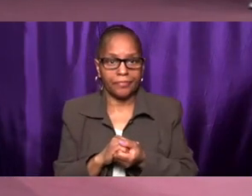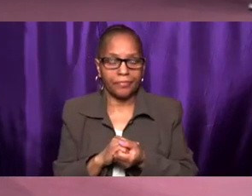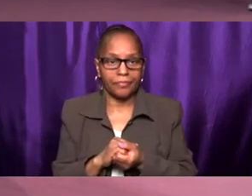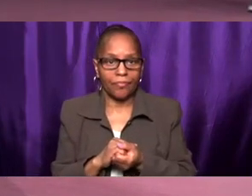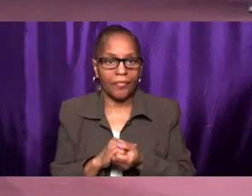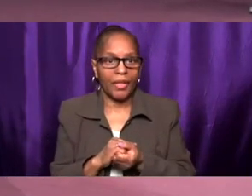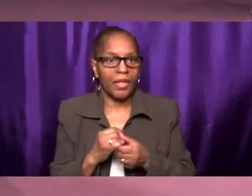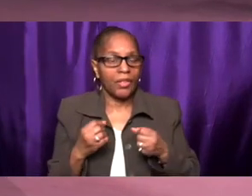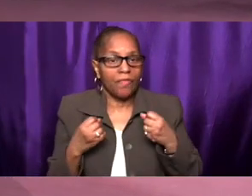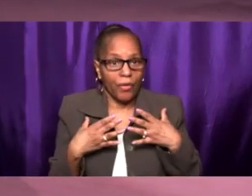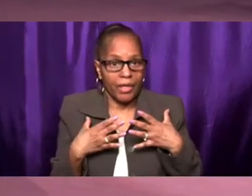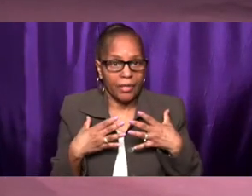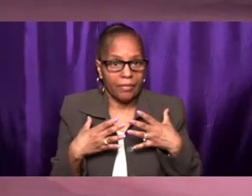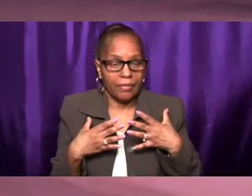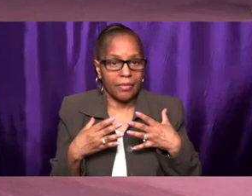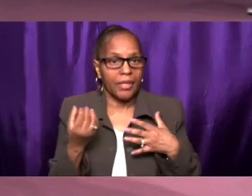And they're afraid of Jesus.